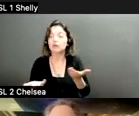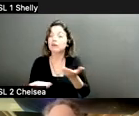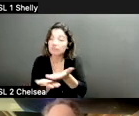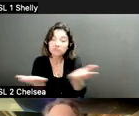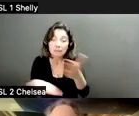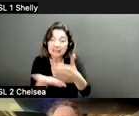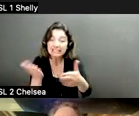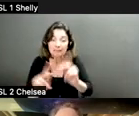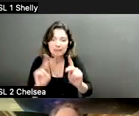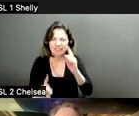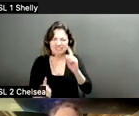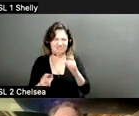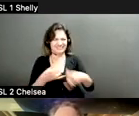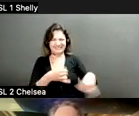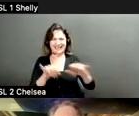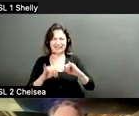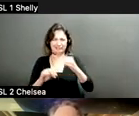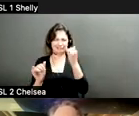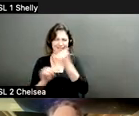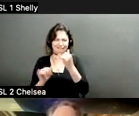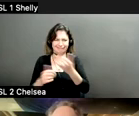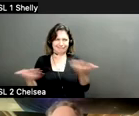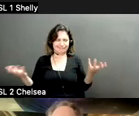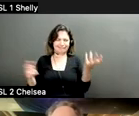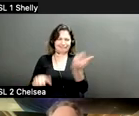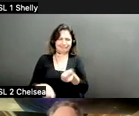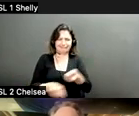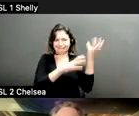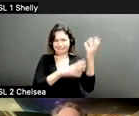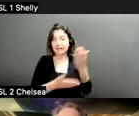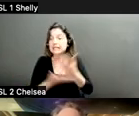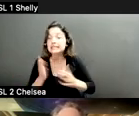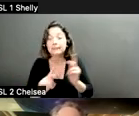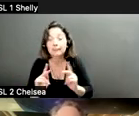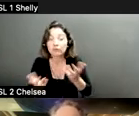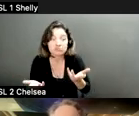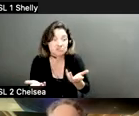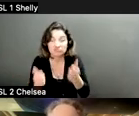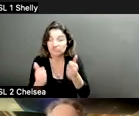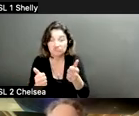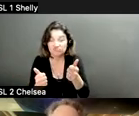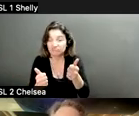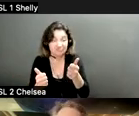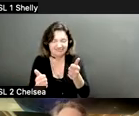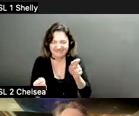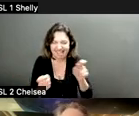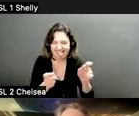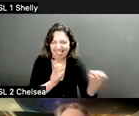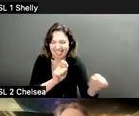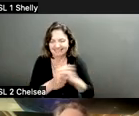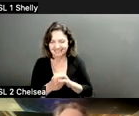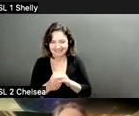are ridiculous, and people that do a really great job of just fucking with that system.